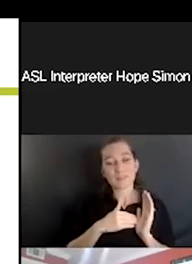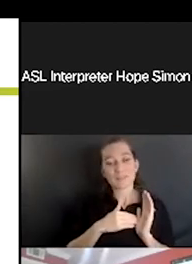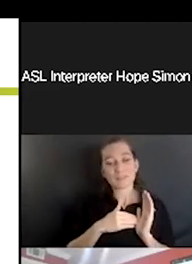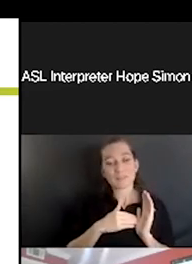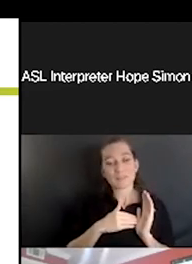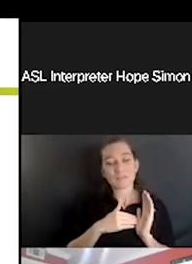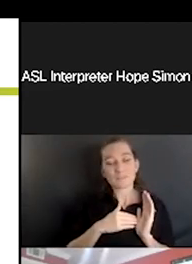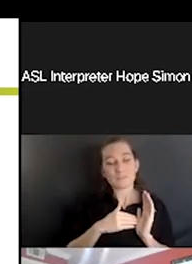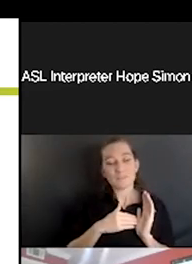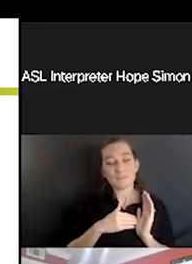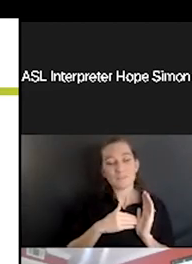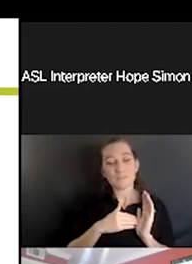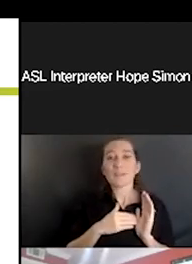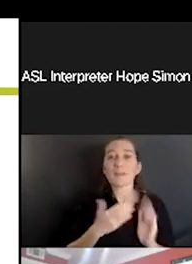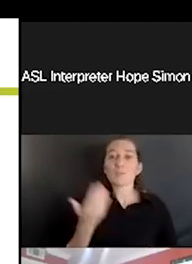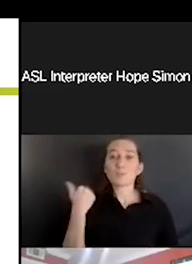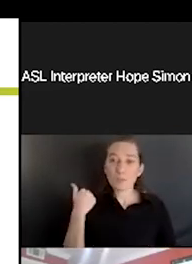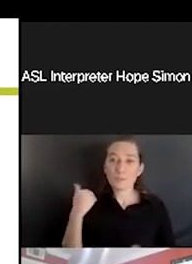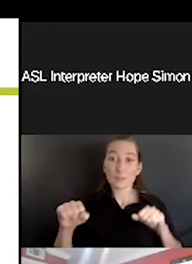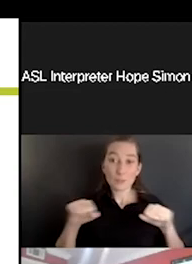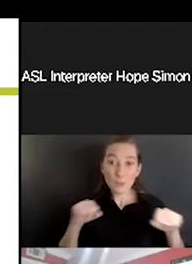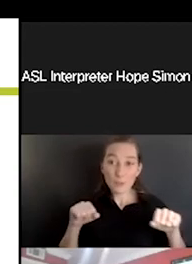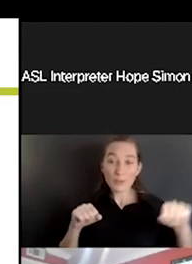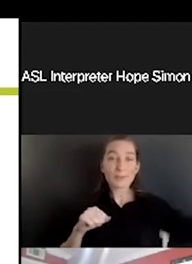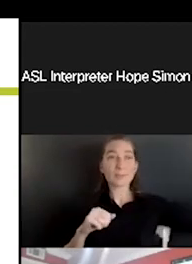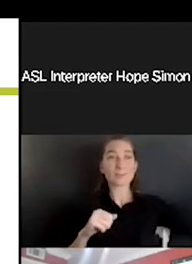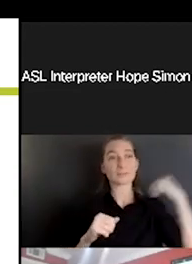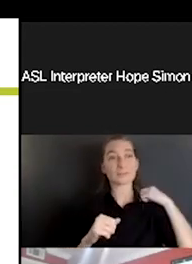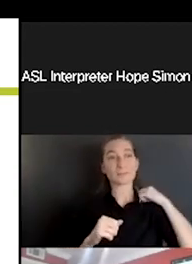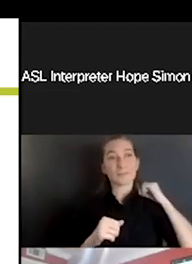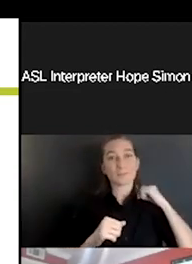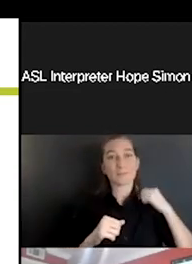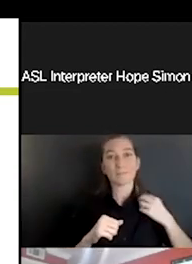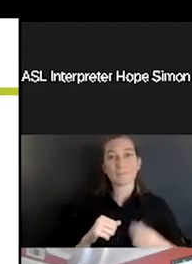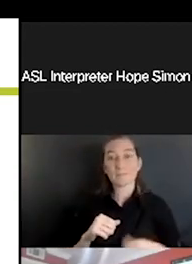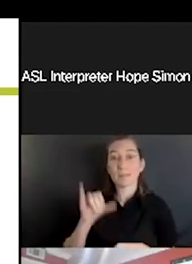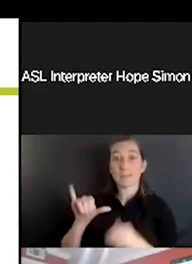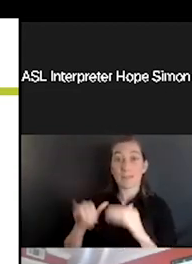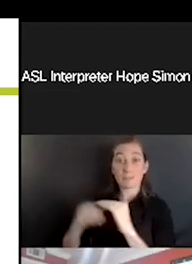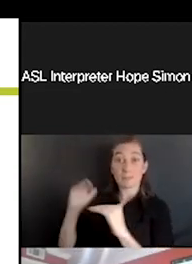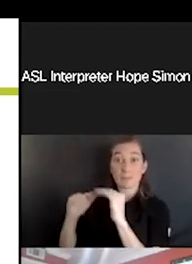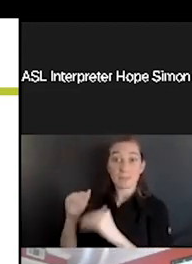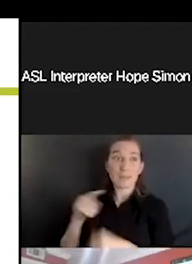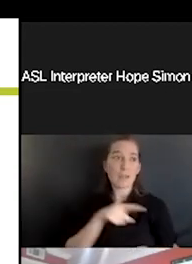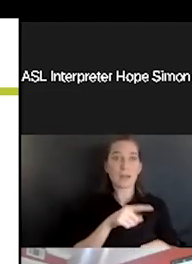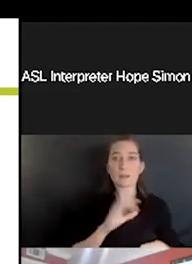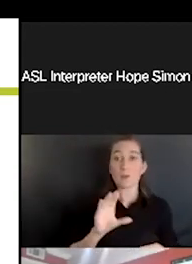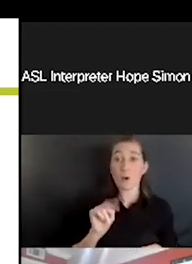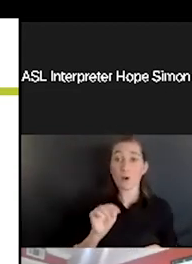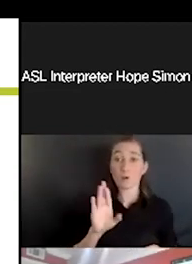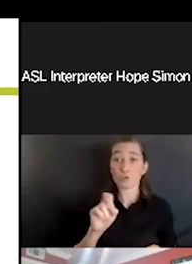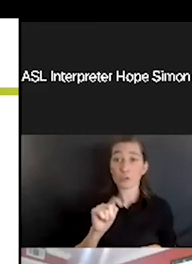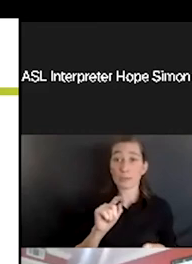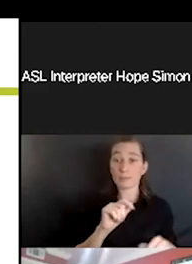buildings have the same risk as a concrete building, right? They don't have the same